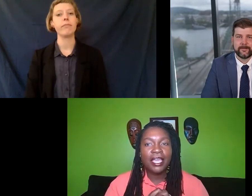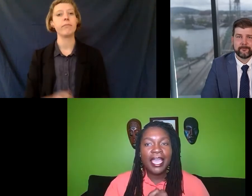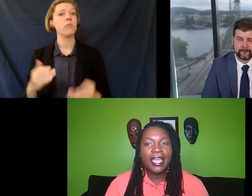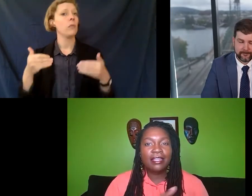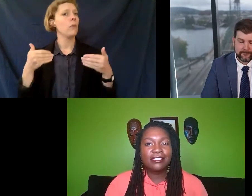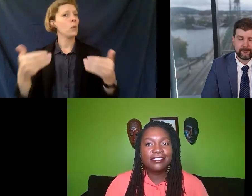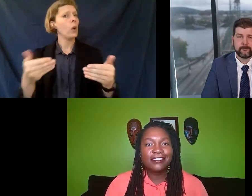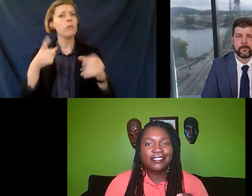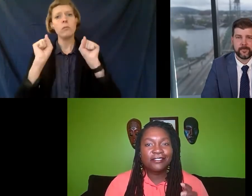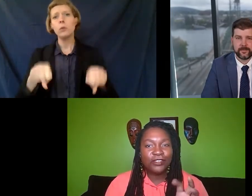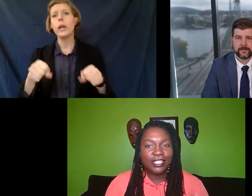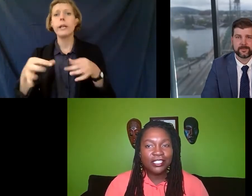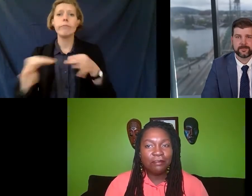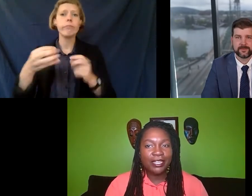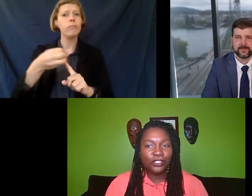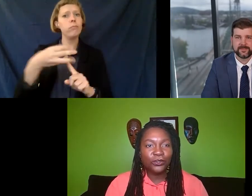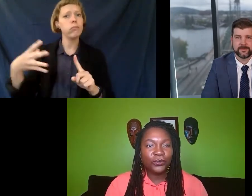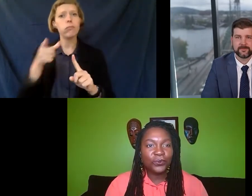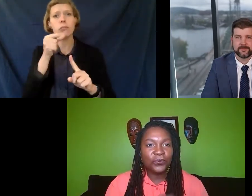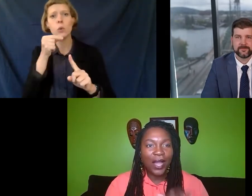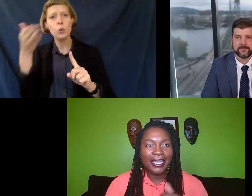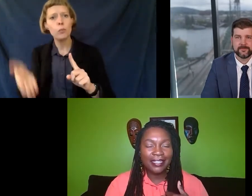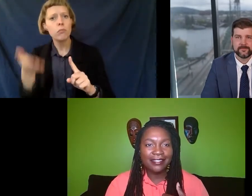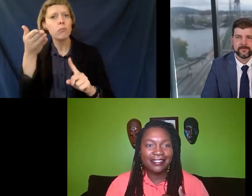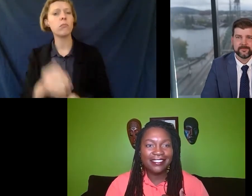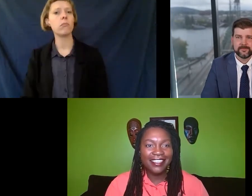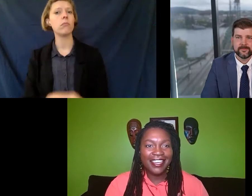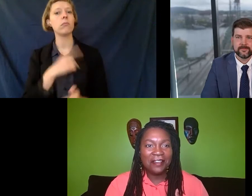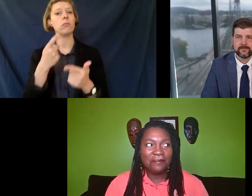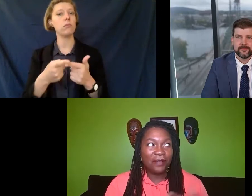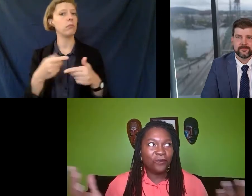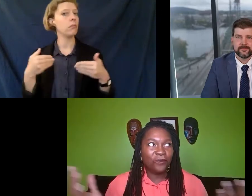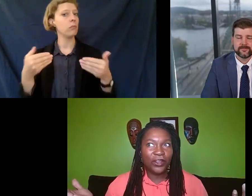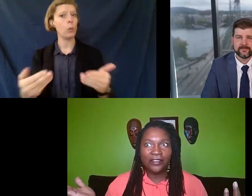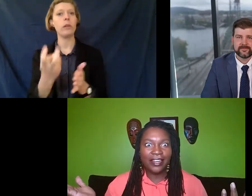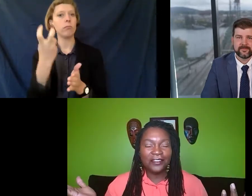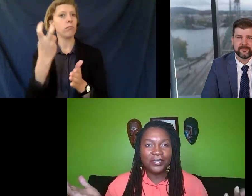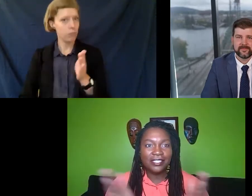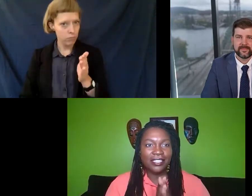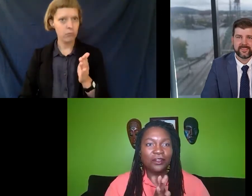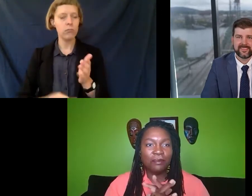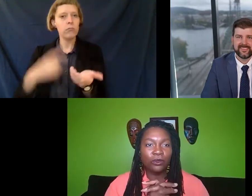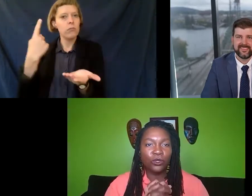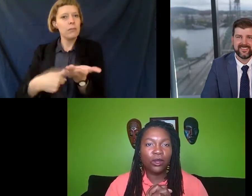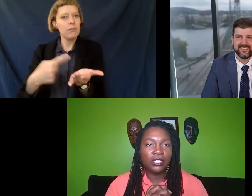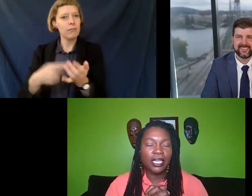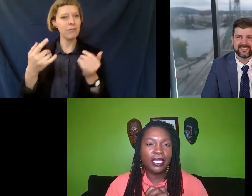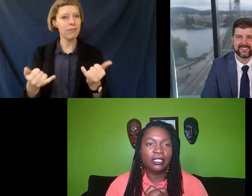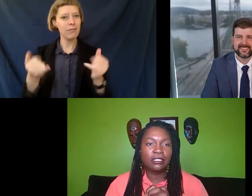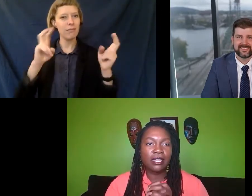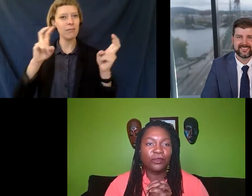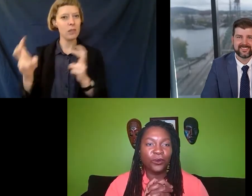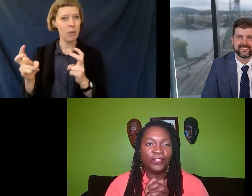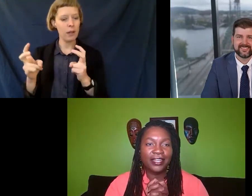bit and to really jump into why it is that we're here today, which is to hear about who